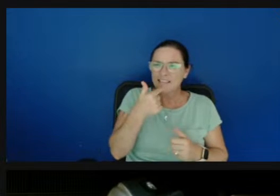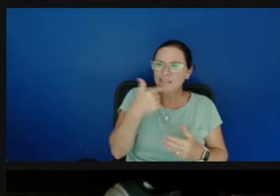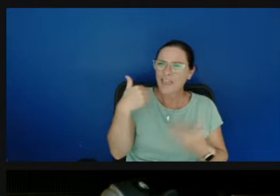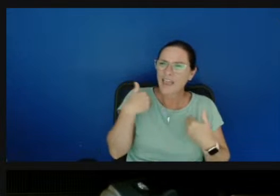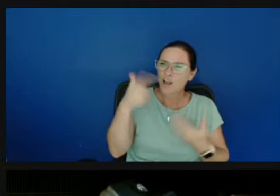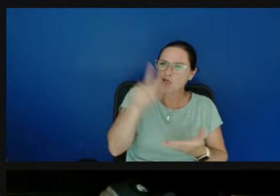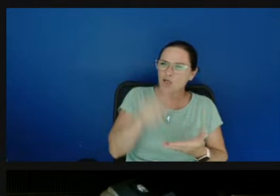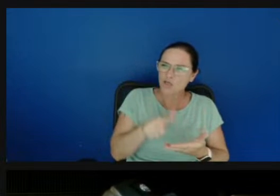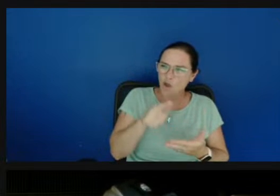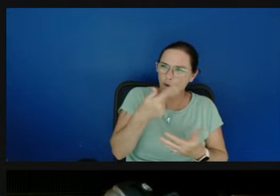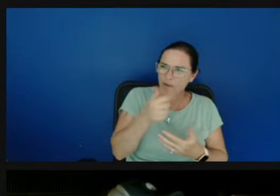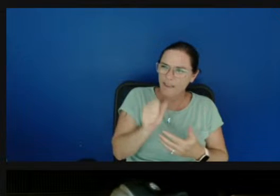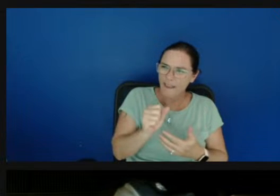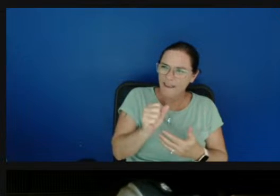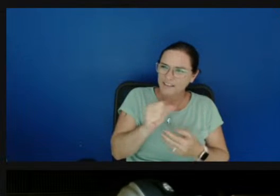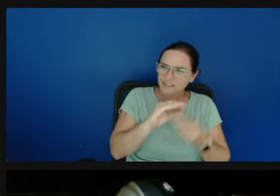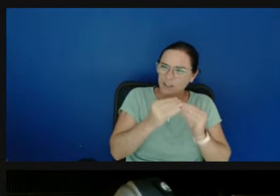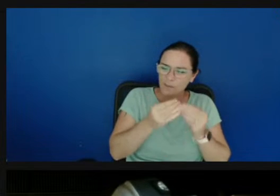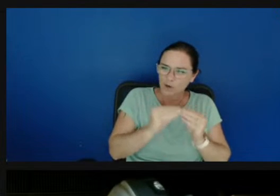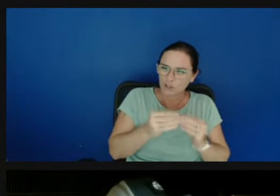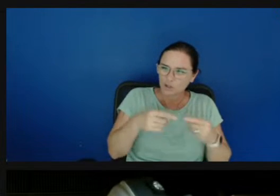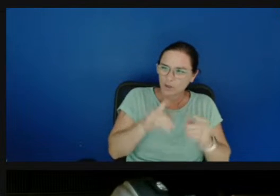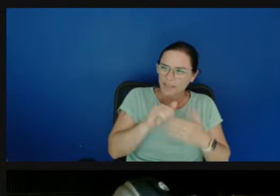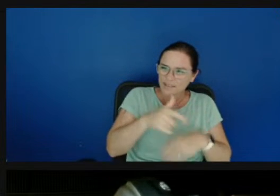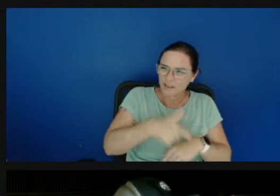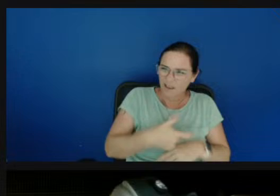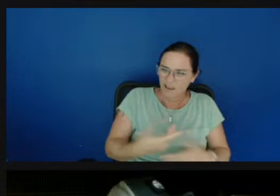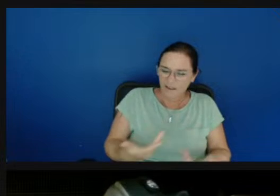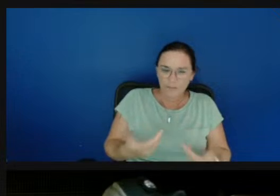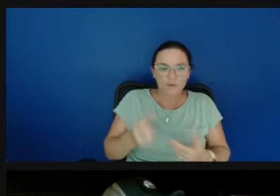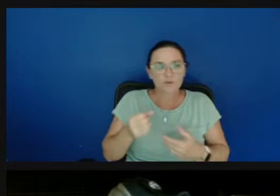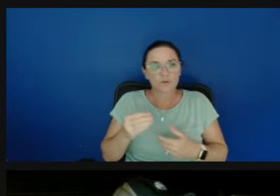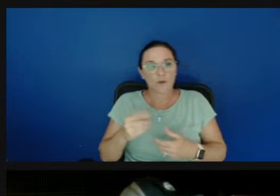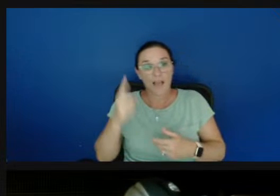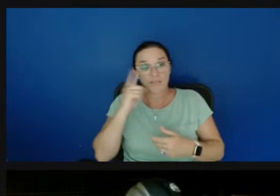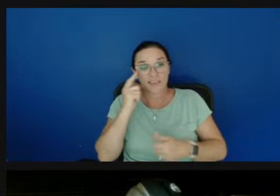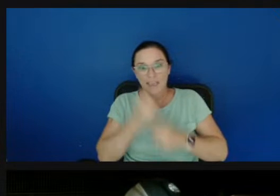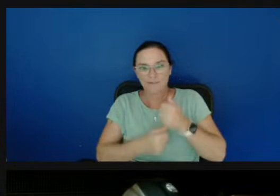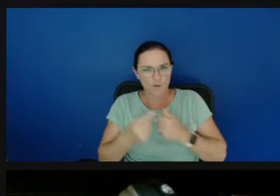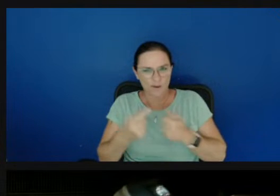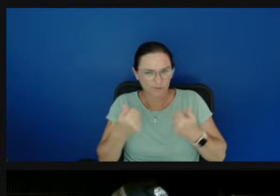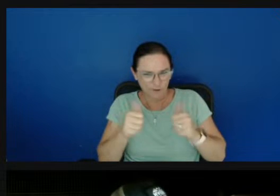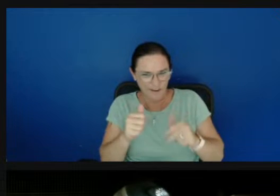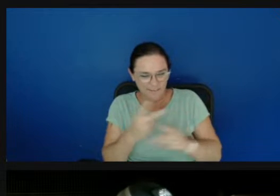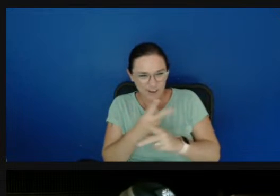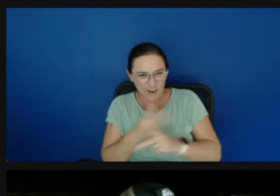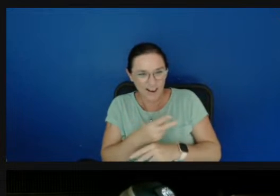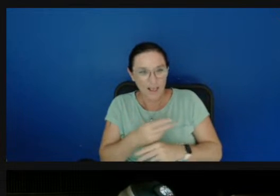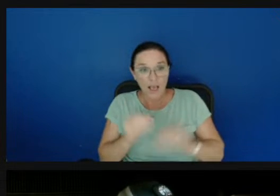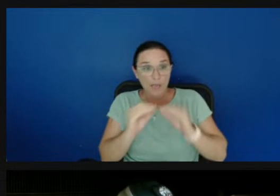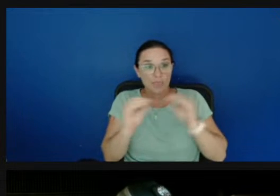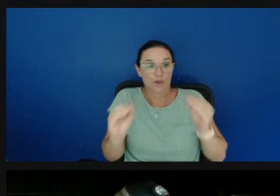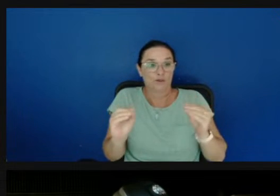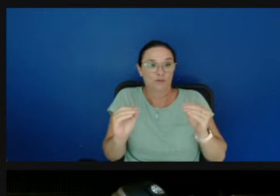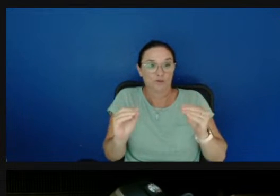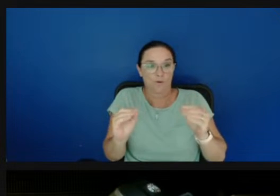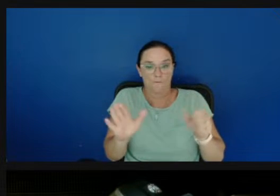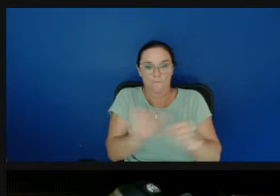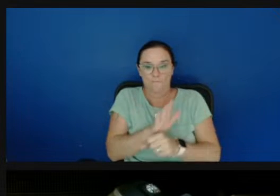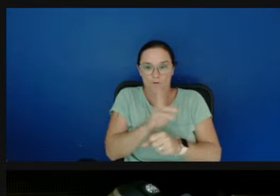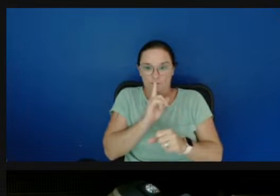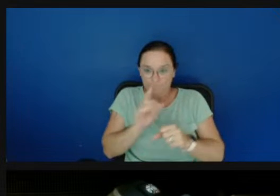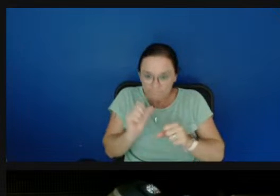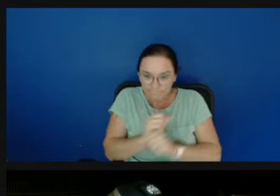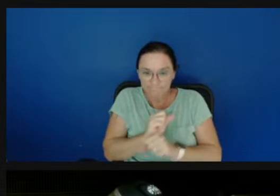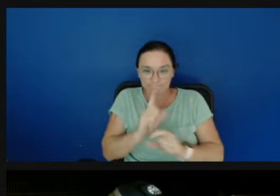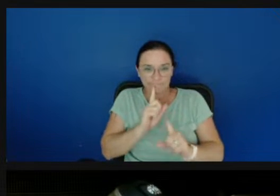square it all because it's still kind of complicated. Yeah, I think everyone is, right. I think there is no conclusive answer to that. It's maybe